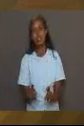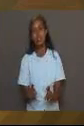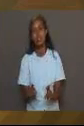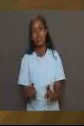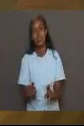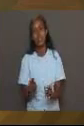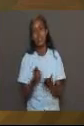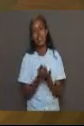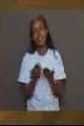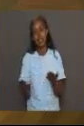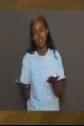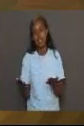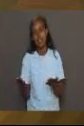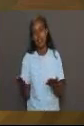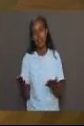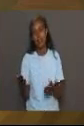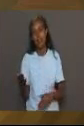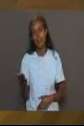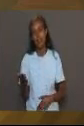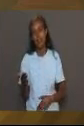experiment, event,